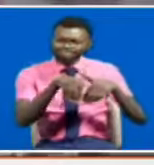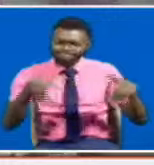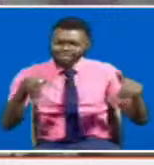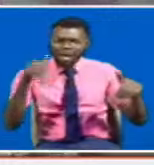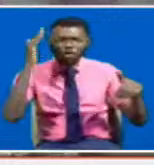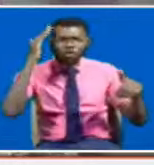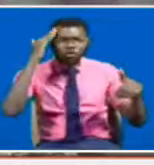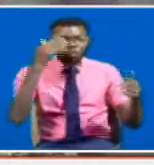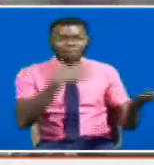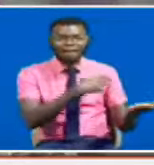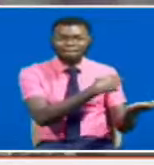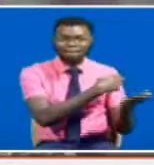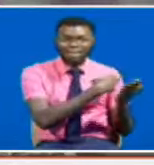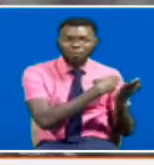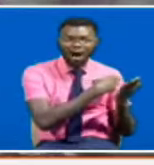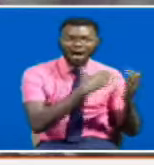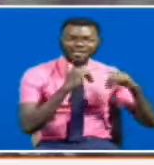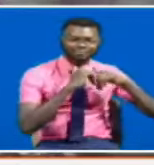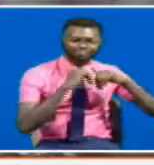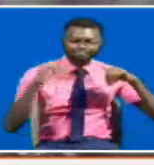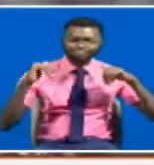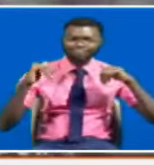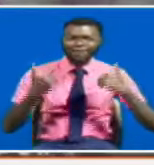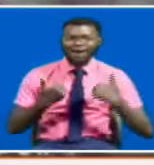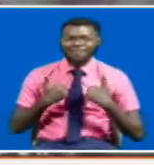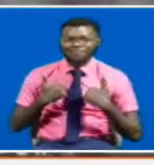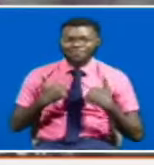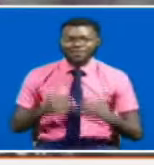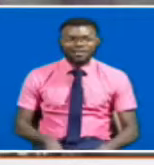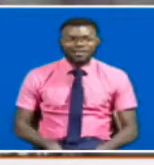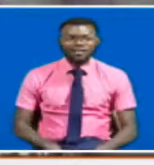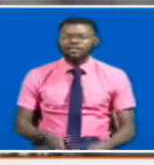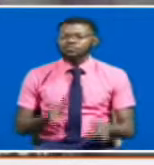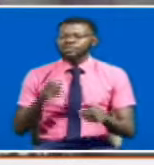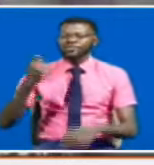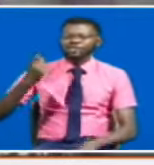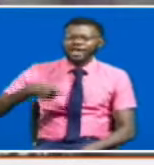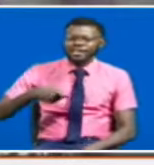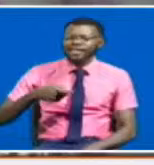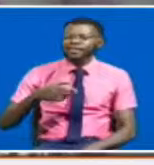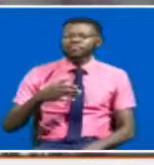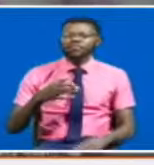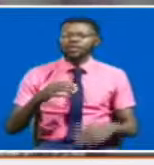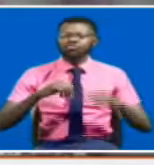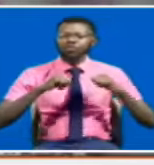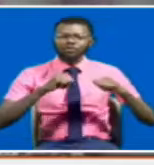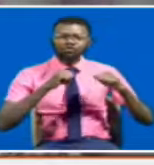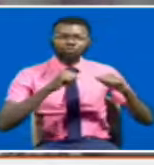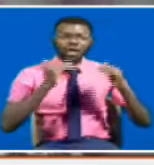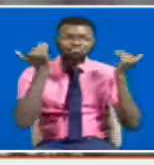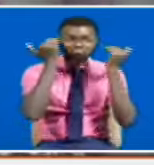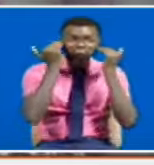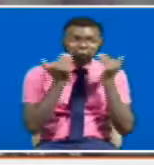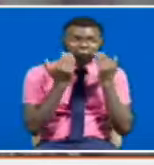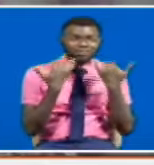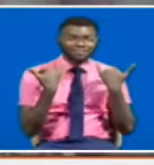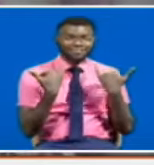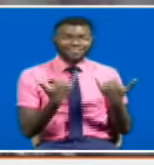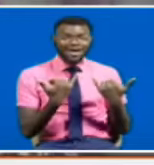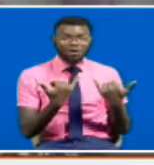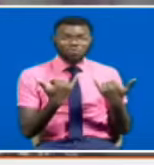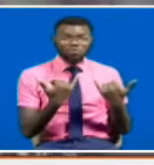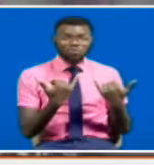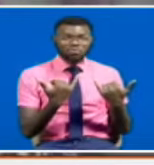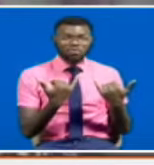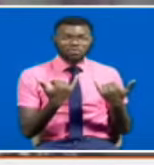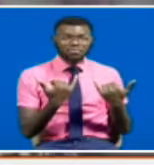powers. The officers, including the leadership, the judges, and other judicial officials, have taken advantage of these